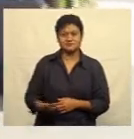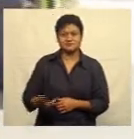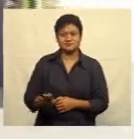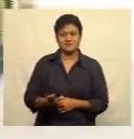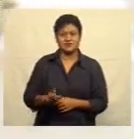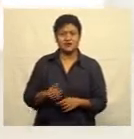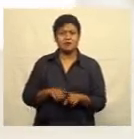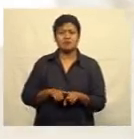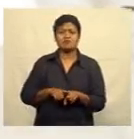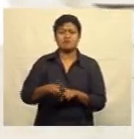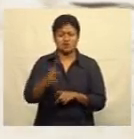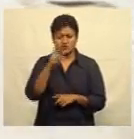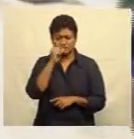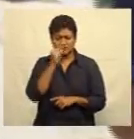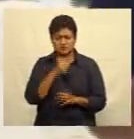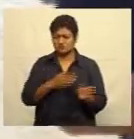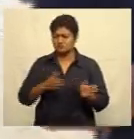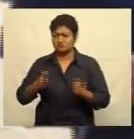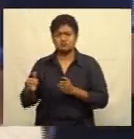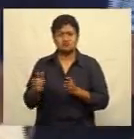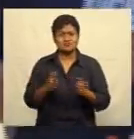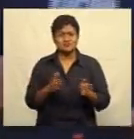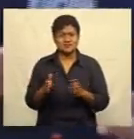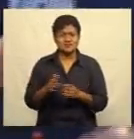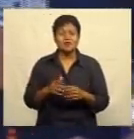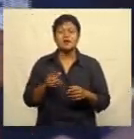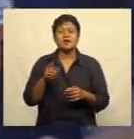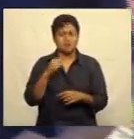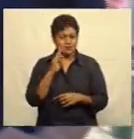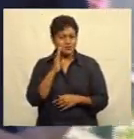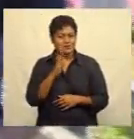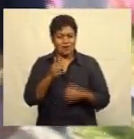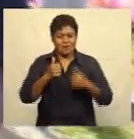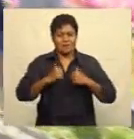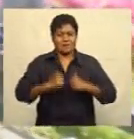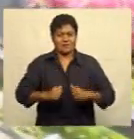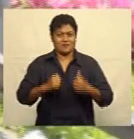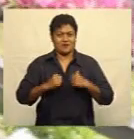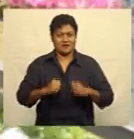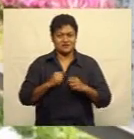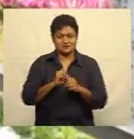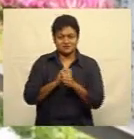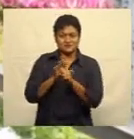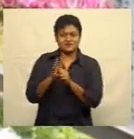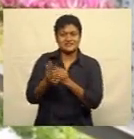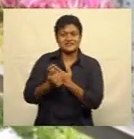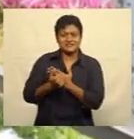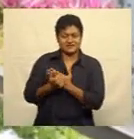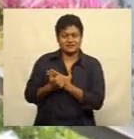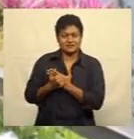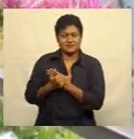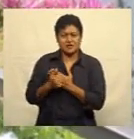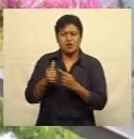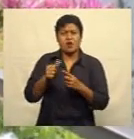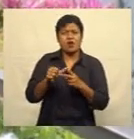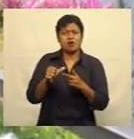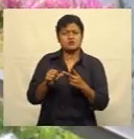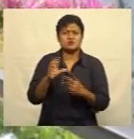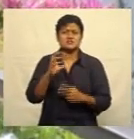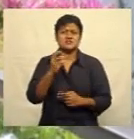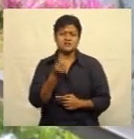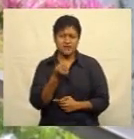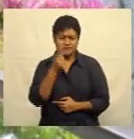Fijians moving about are seen to be practicing COVID-19 safety measures, but there are also those Fijians who are